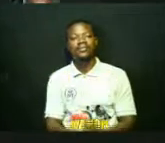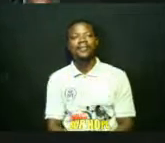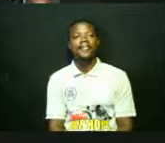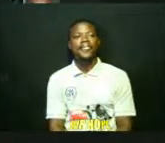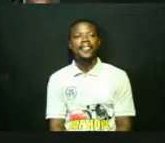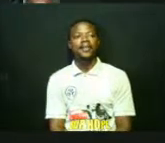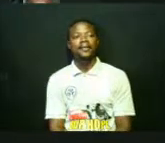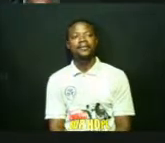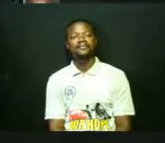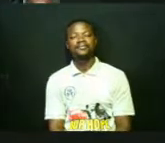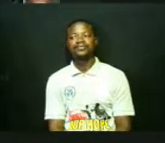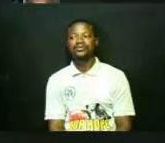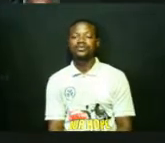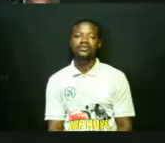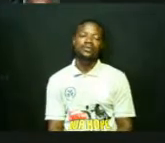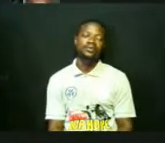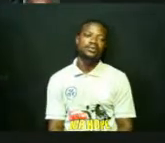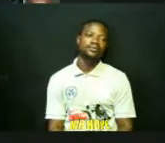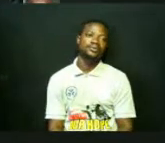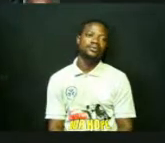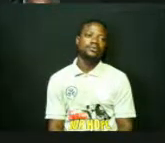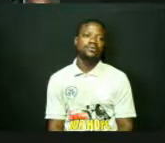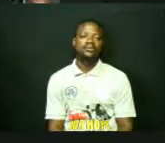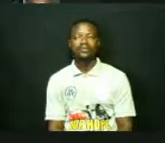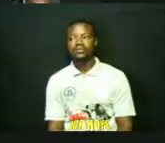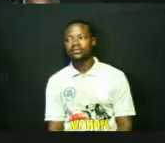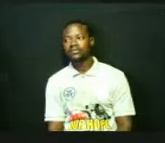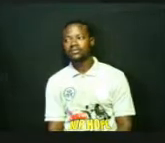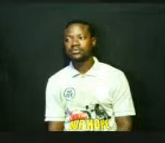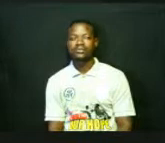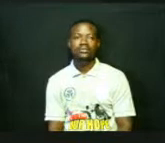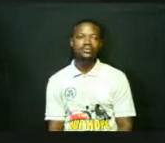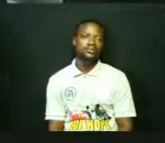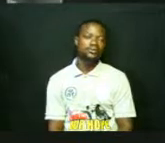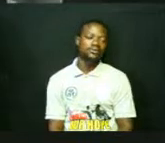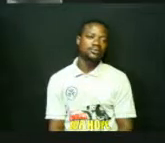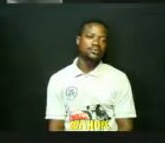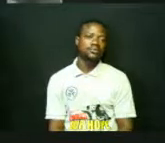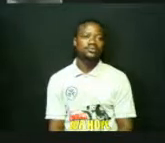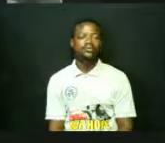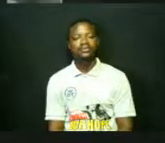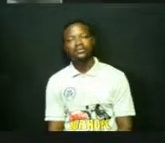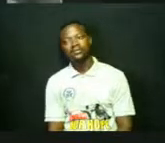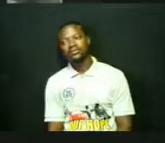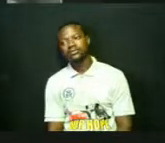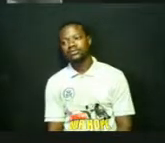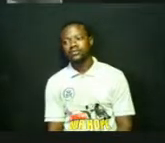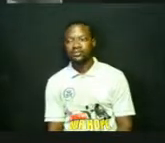Sancti Ni Wo Yeh.